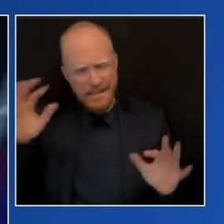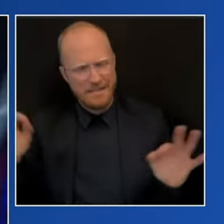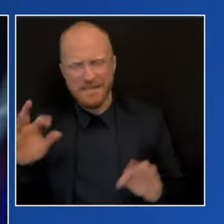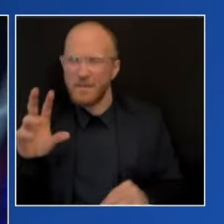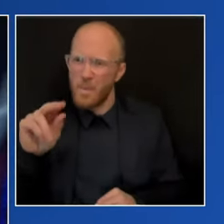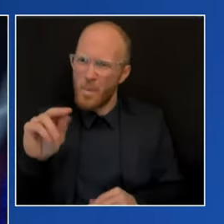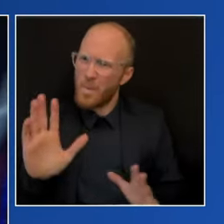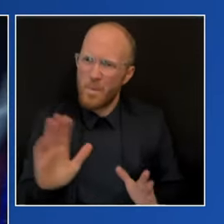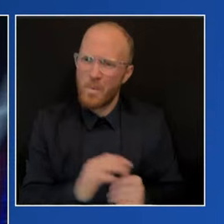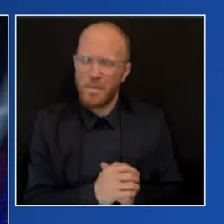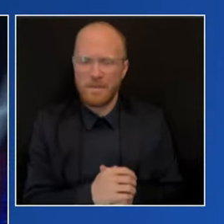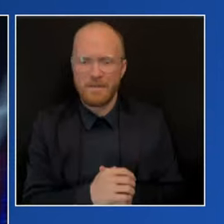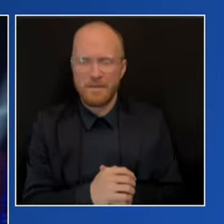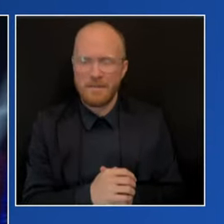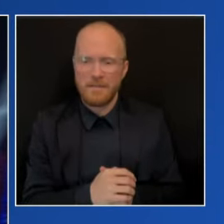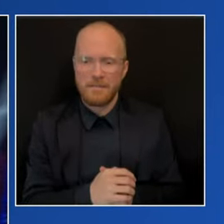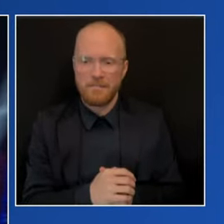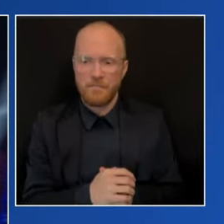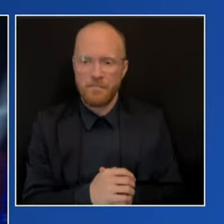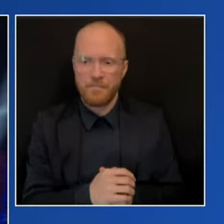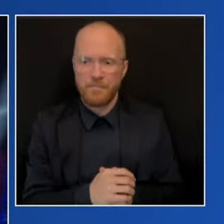My God.